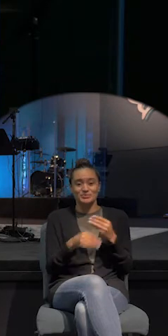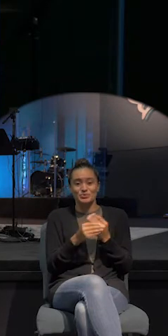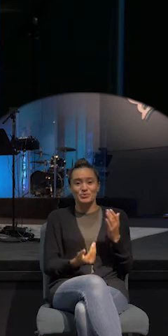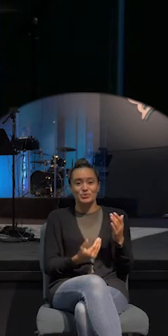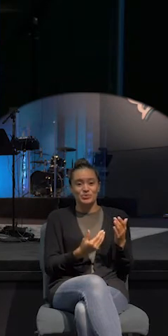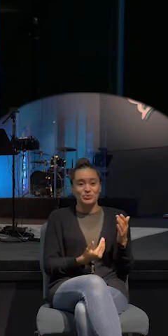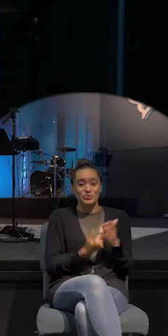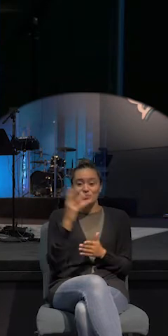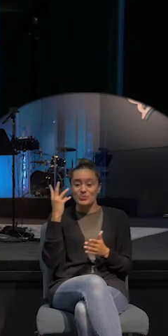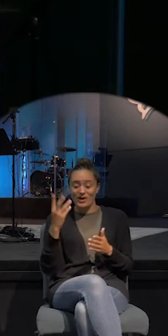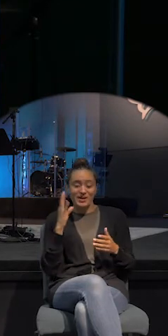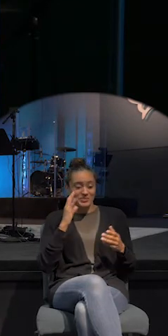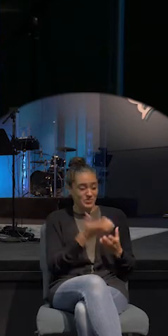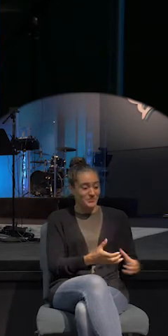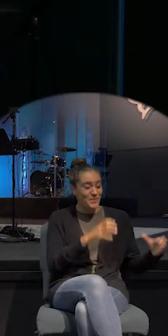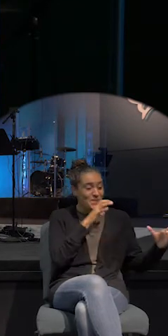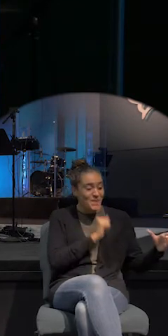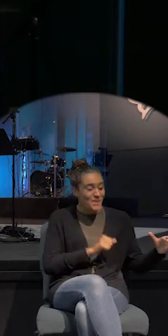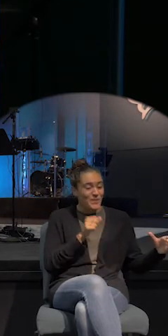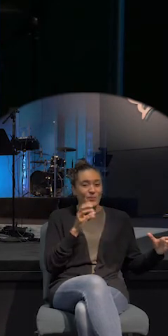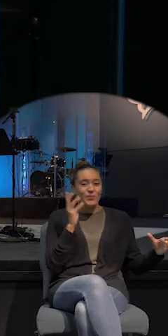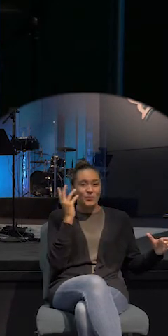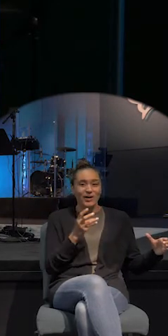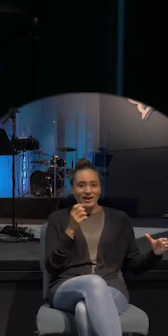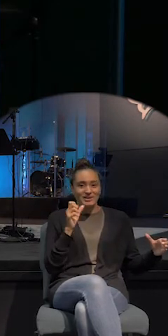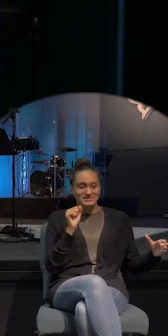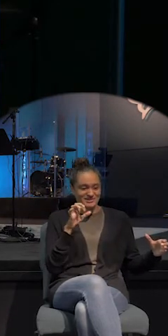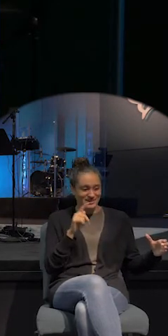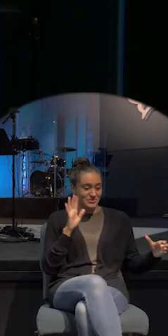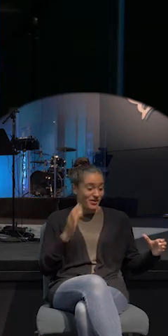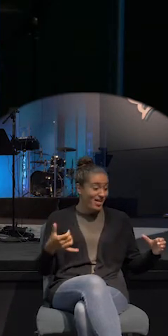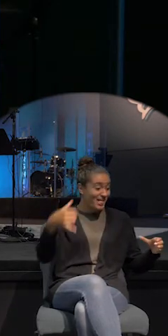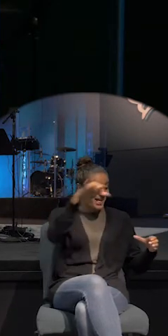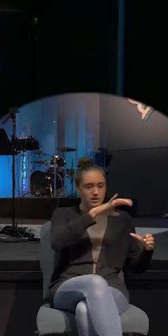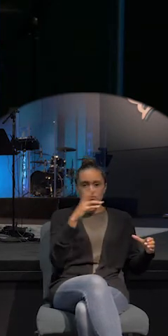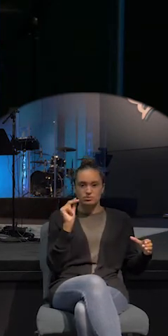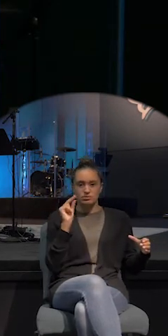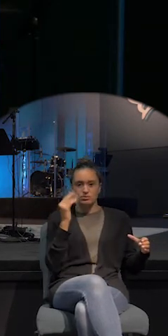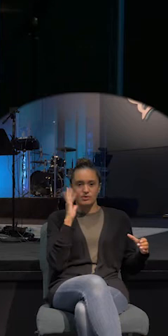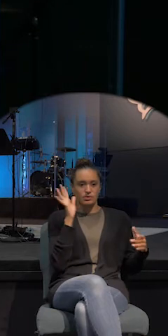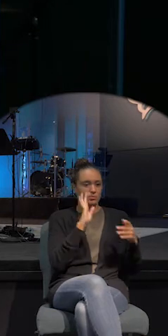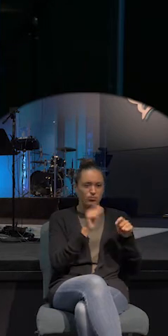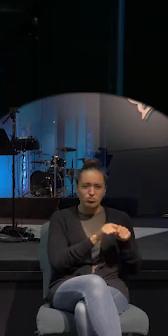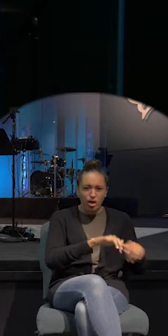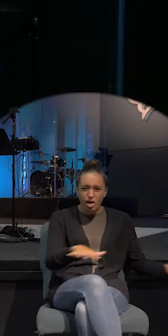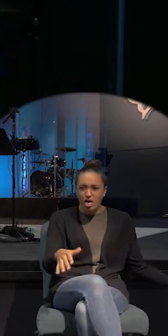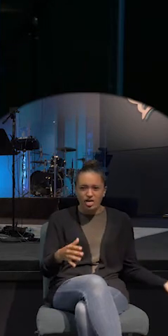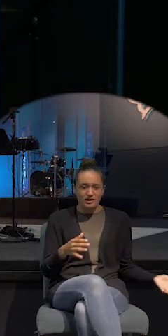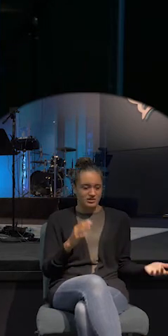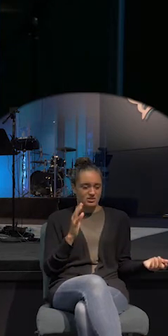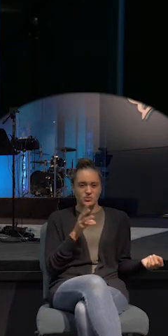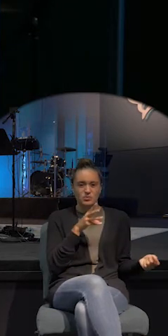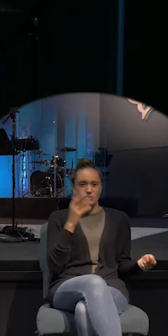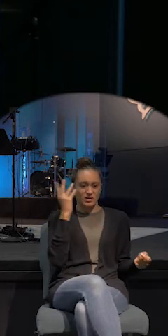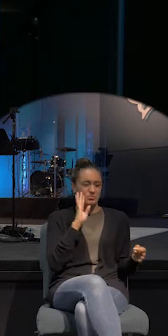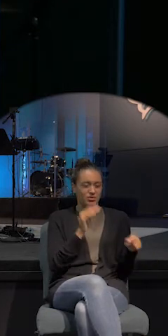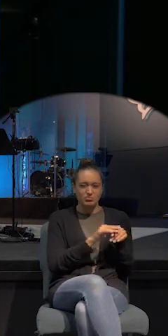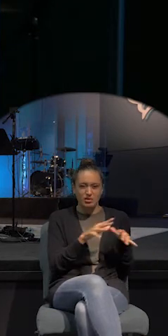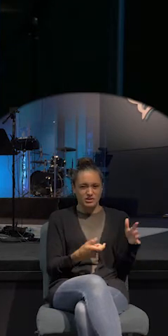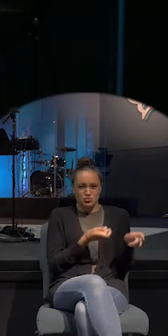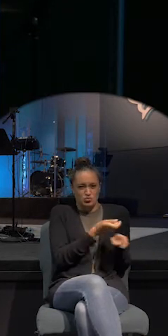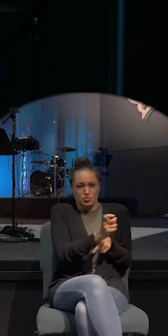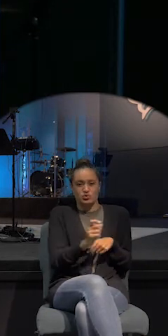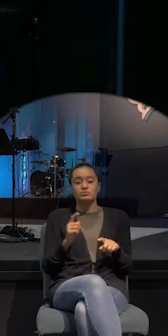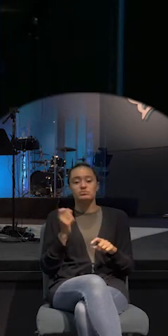old wineskins, or else the new wine bursts the wineskins, and the wine is spilled, and the wineskins are ruined, but new wine must be put into